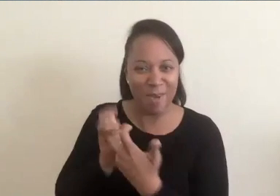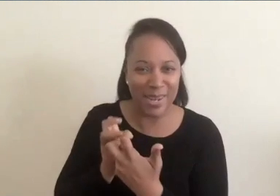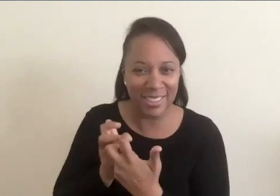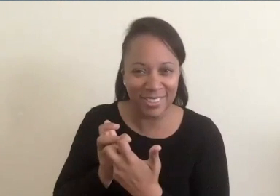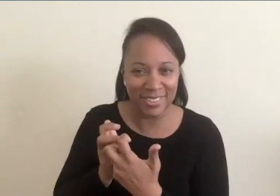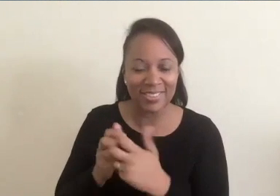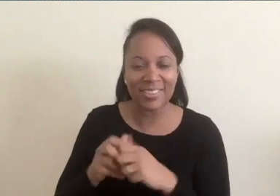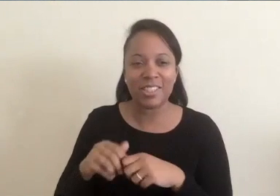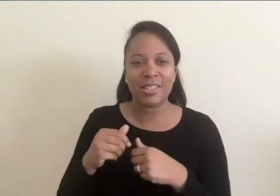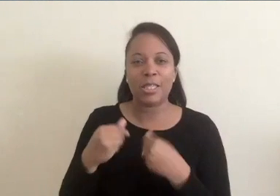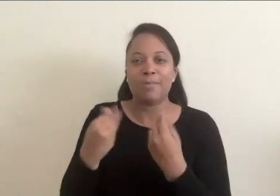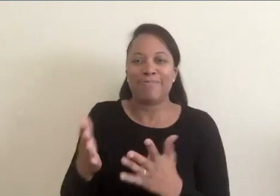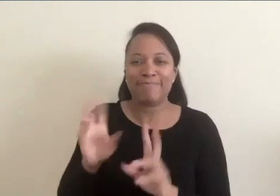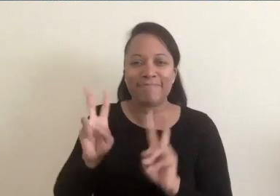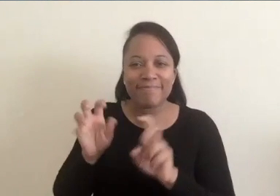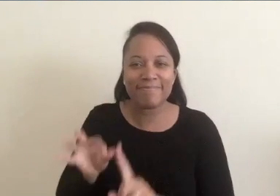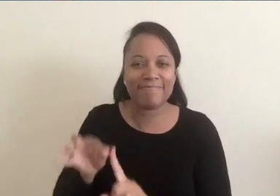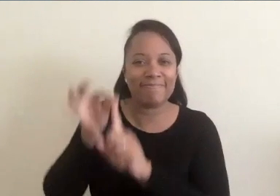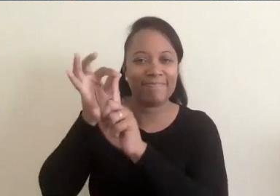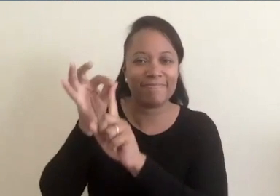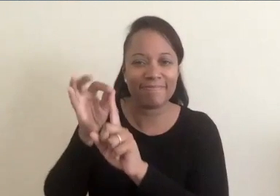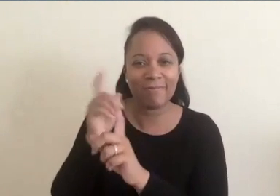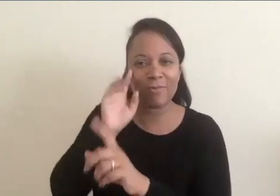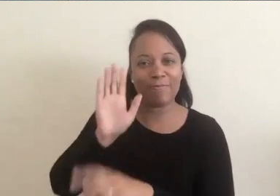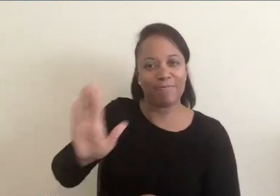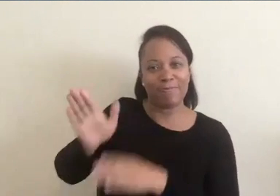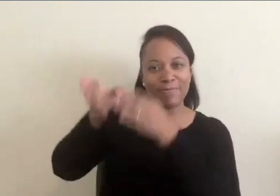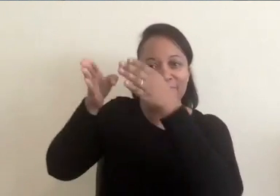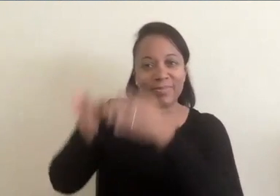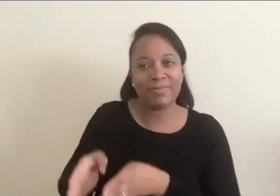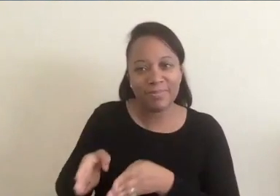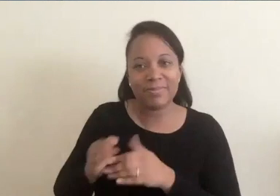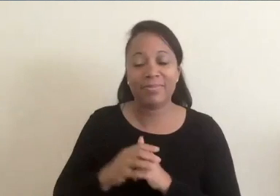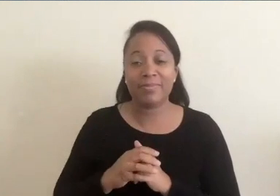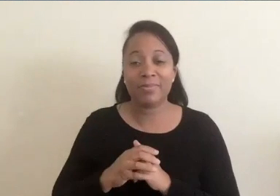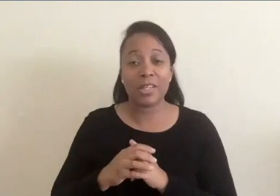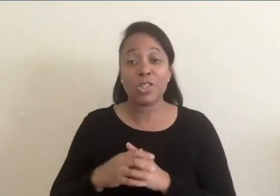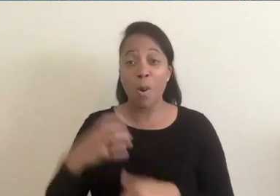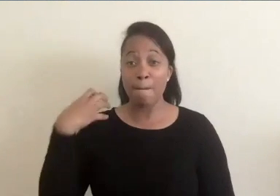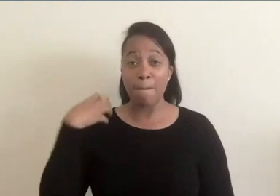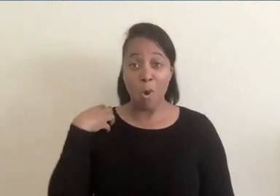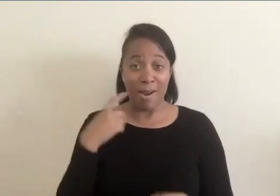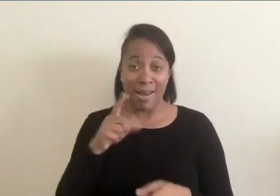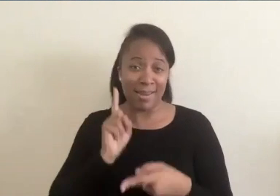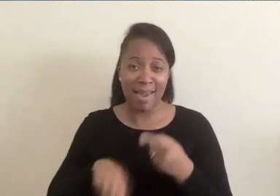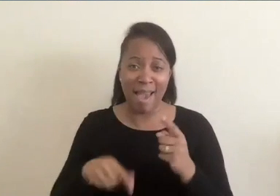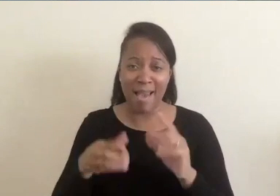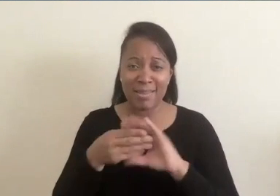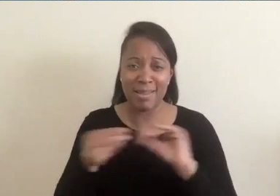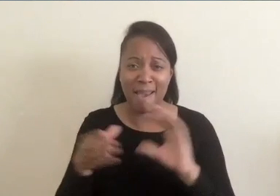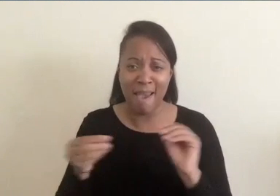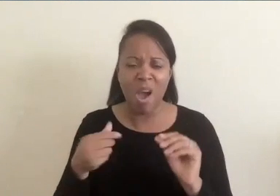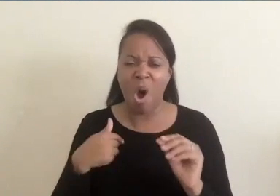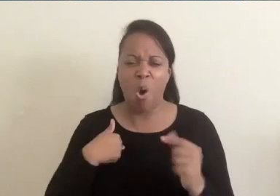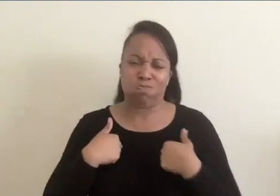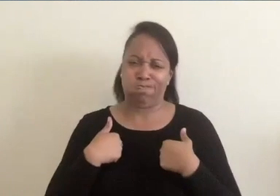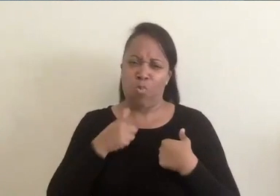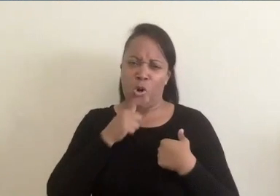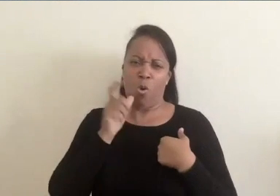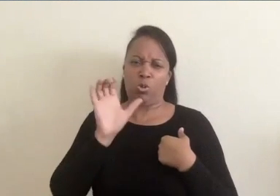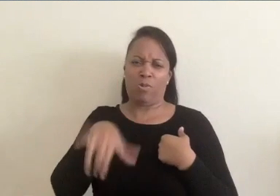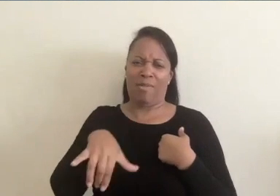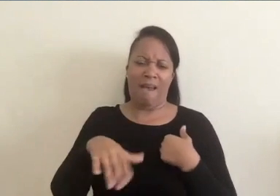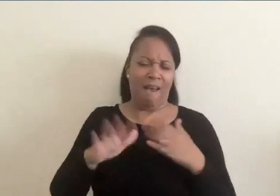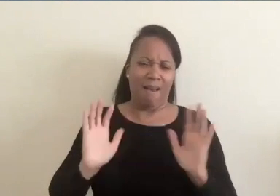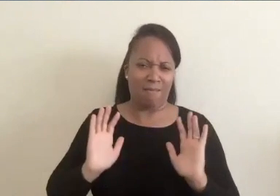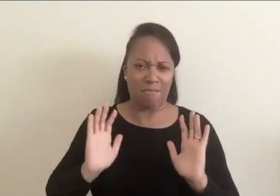of an accommodation. You're getting something special. So you cannot say as the employer, well, you know, we don't do